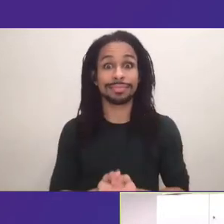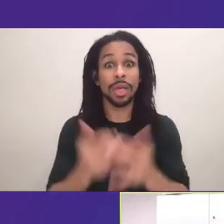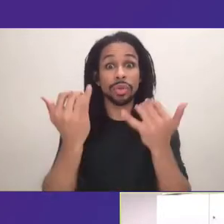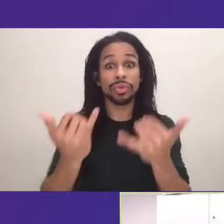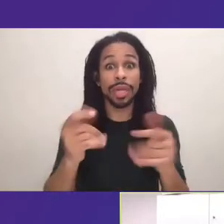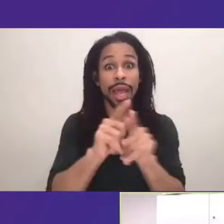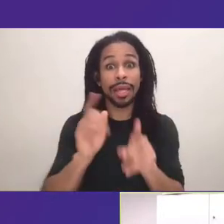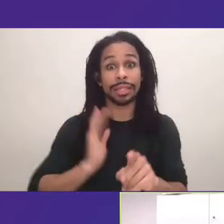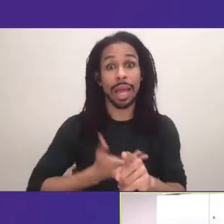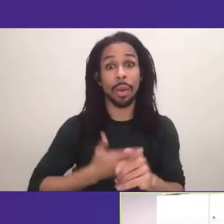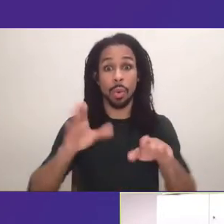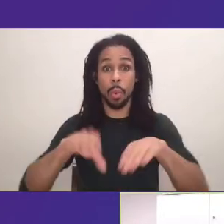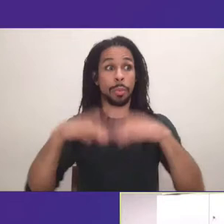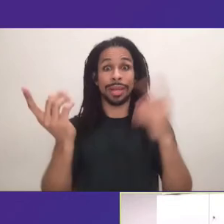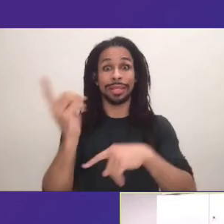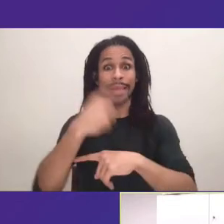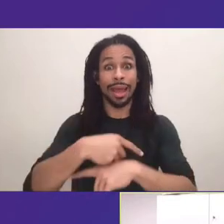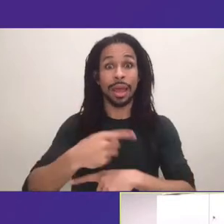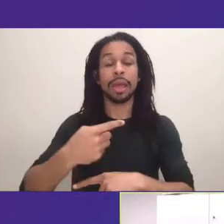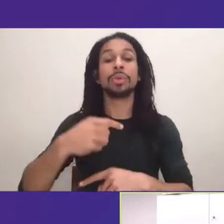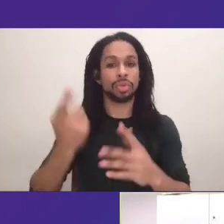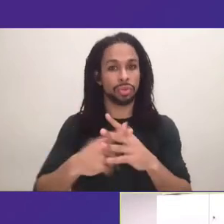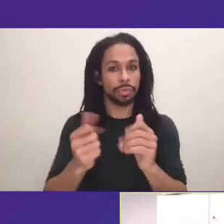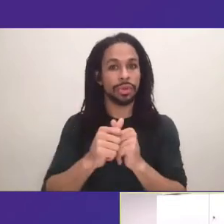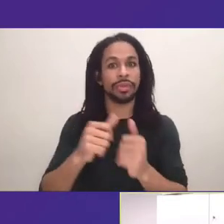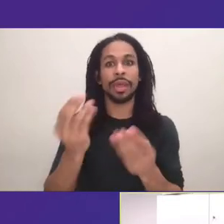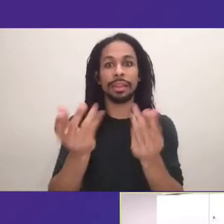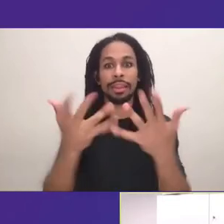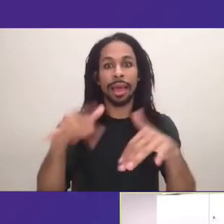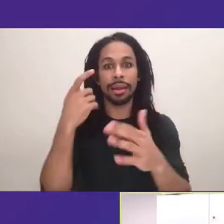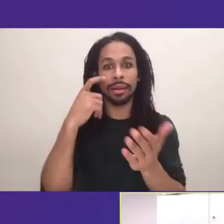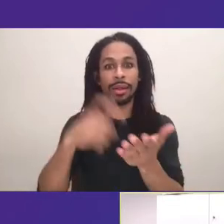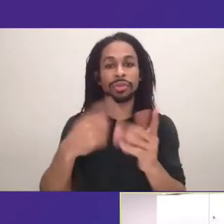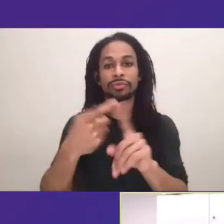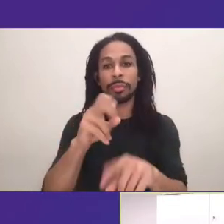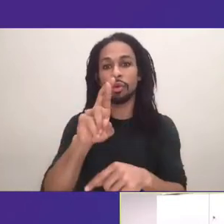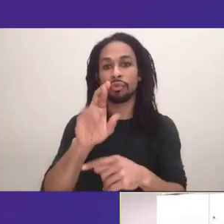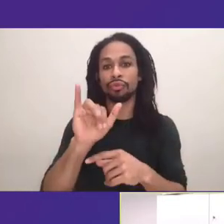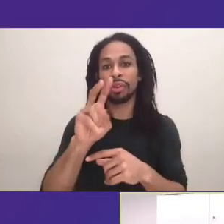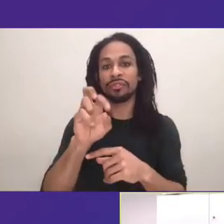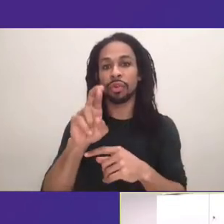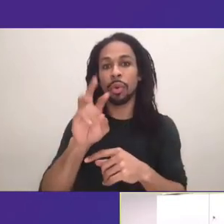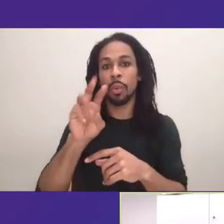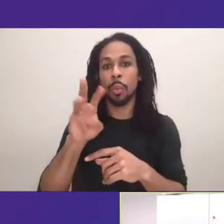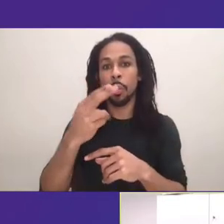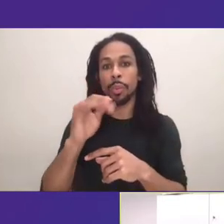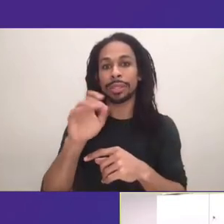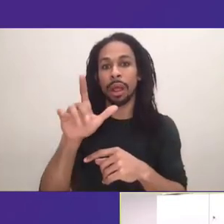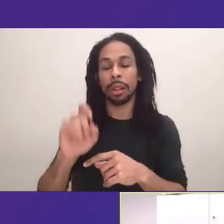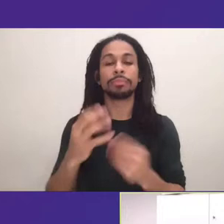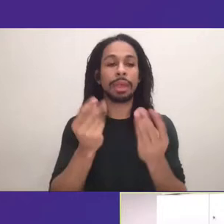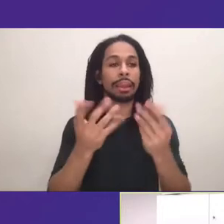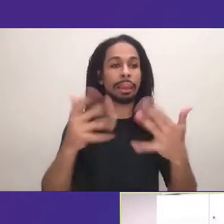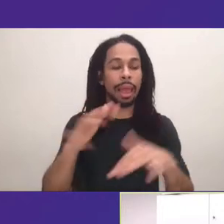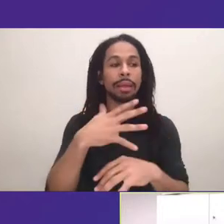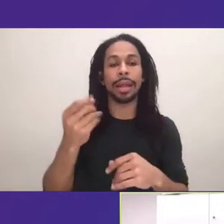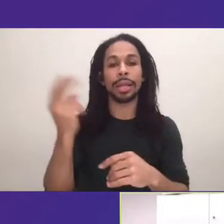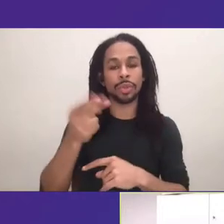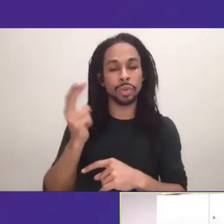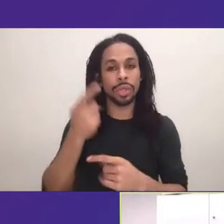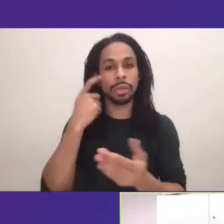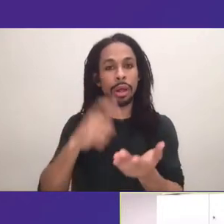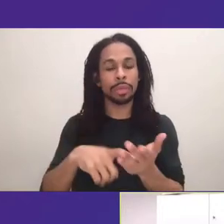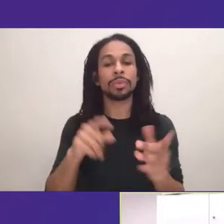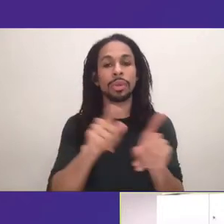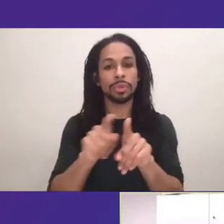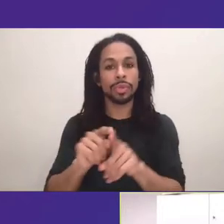day, we will start with a land acknowledgement from River Whittle, a land and historical acknowledgement from Dance NYC. We'll